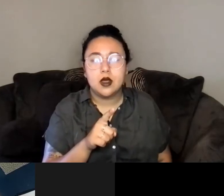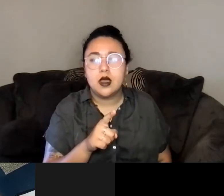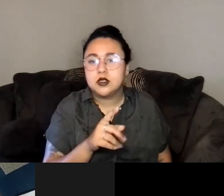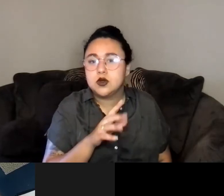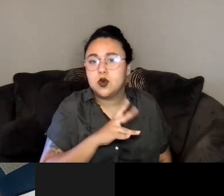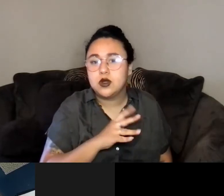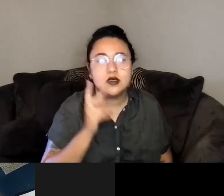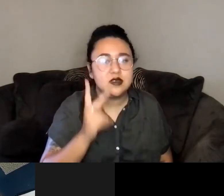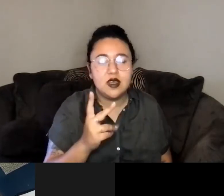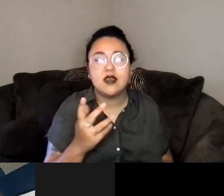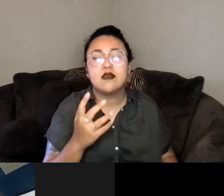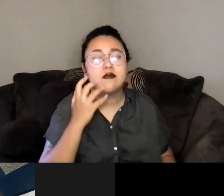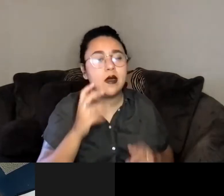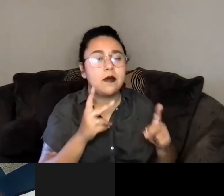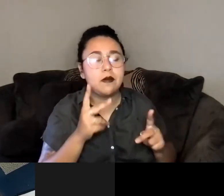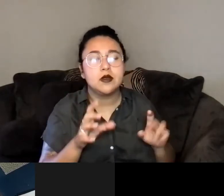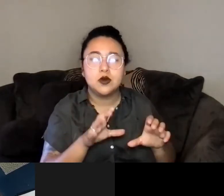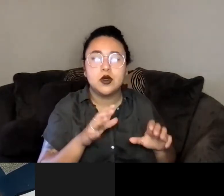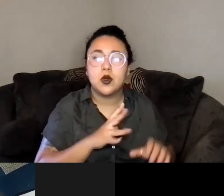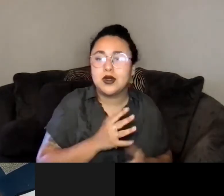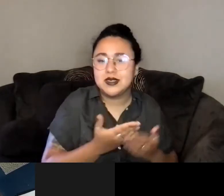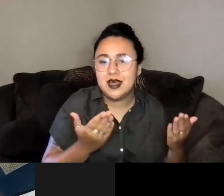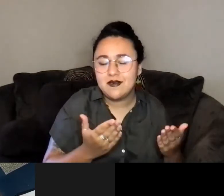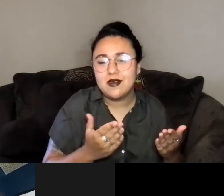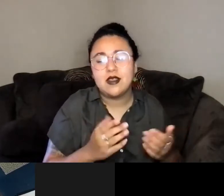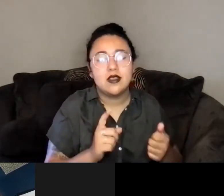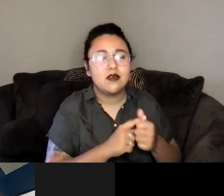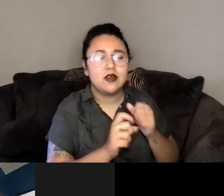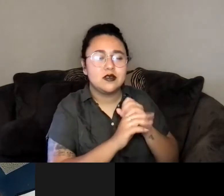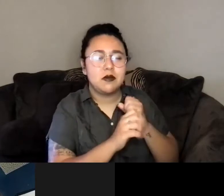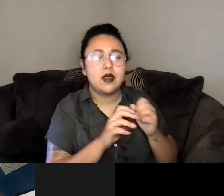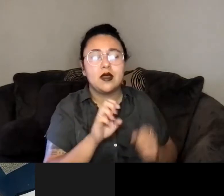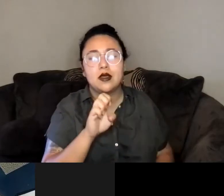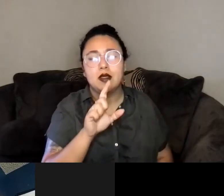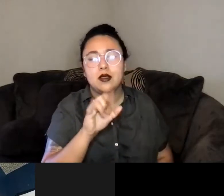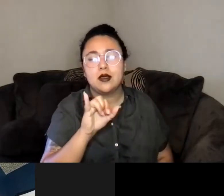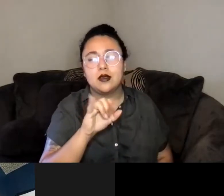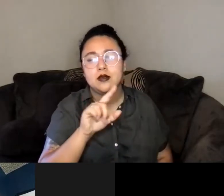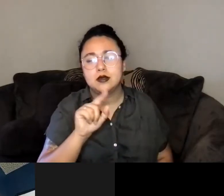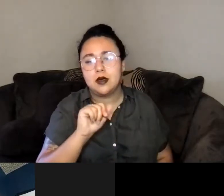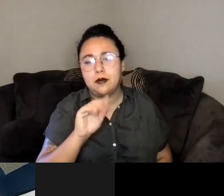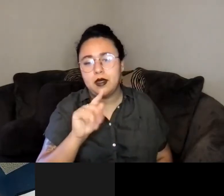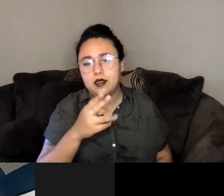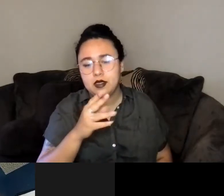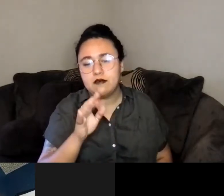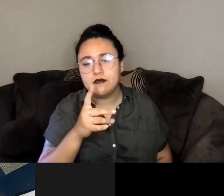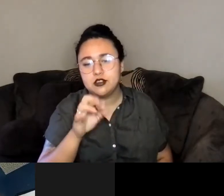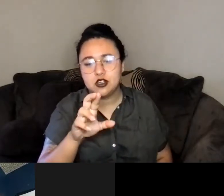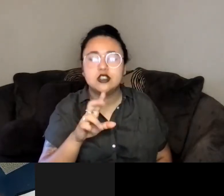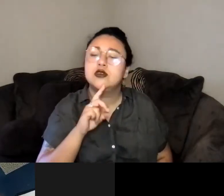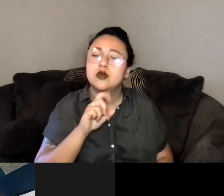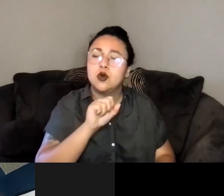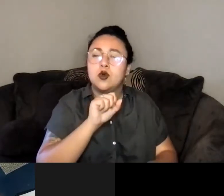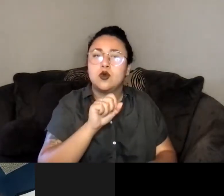was Elizabeth Fisher, and she was working on that exact issue. And so these are things that